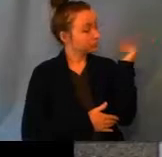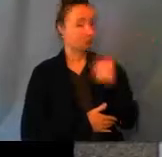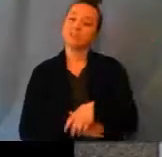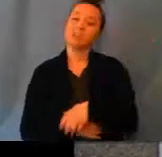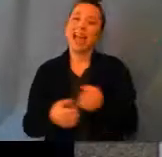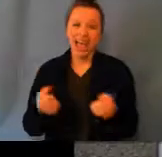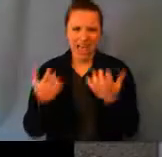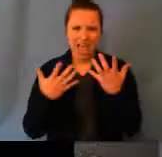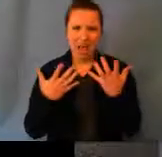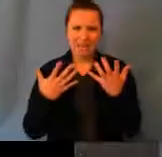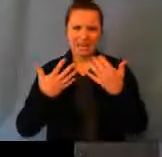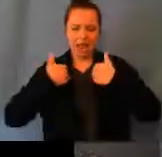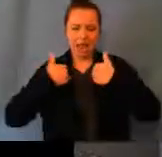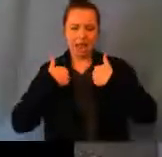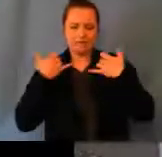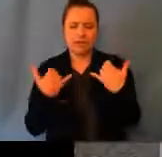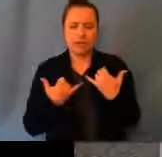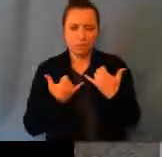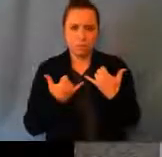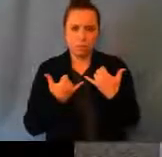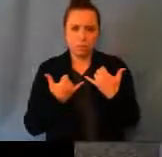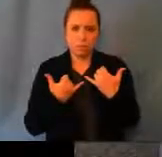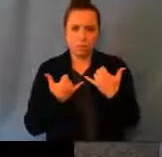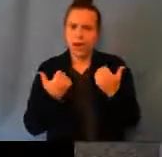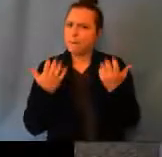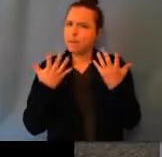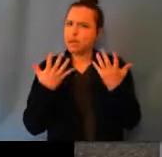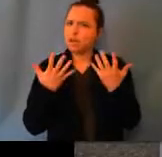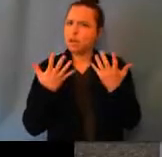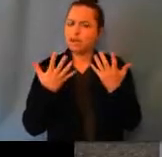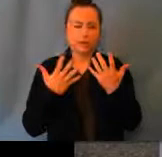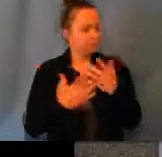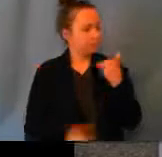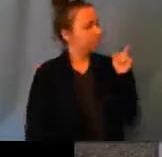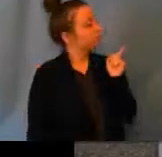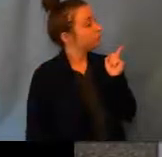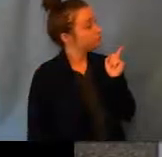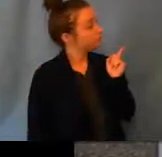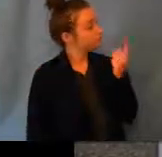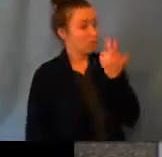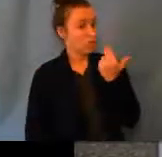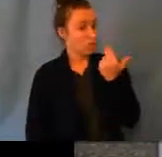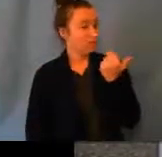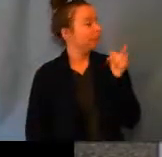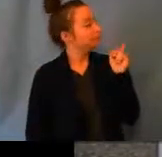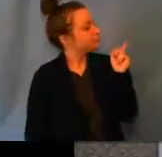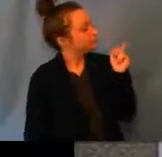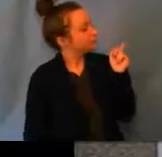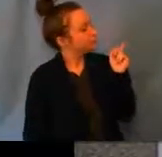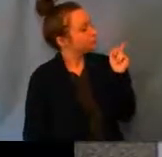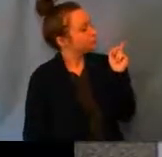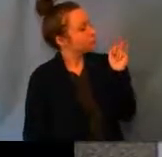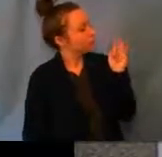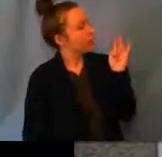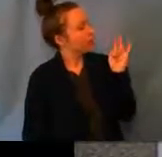how many birdhouses does Jack have left? So I'm going to draw my 13 circles. 4, 5,